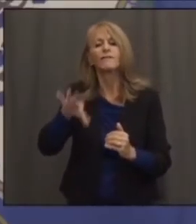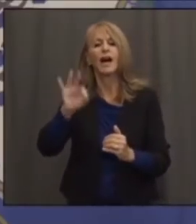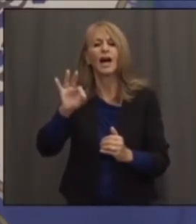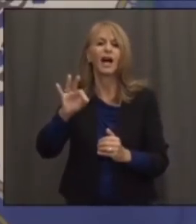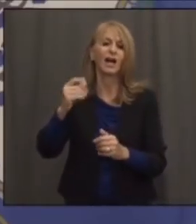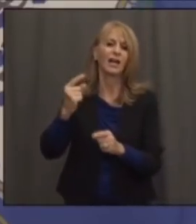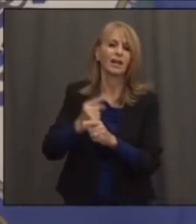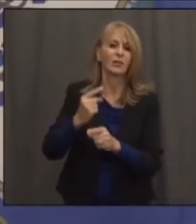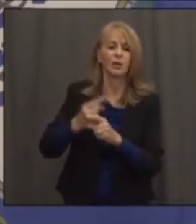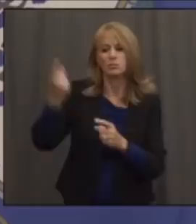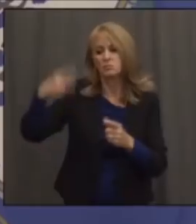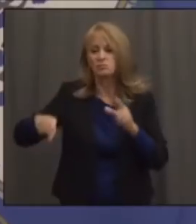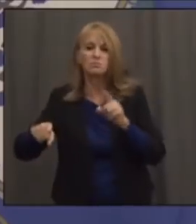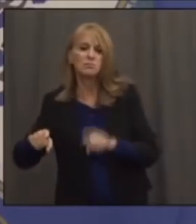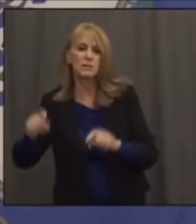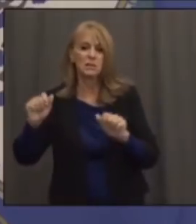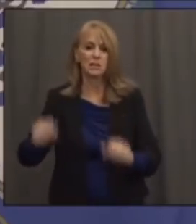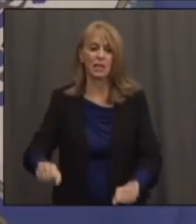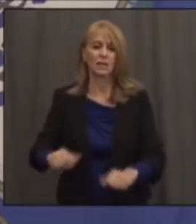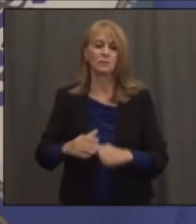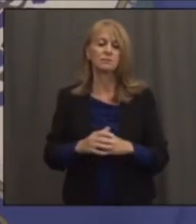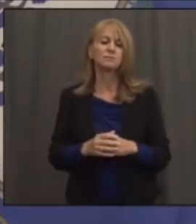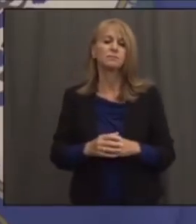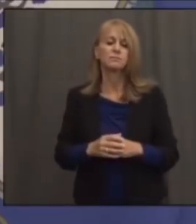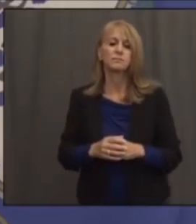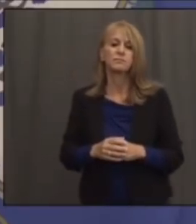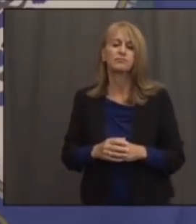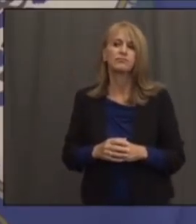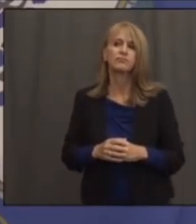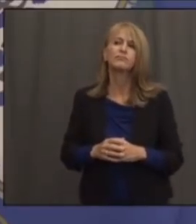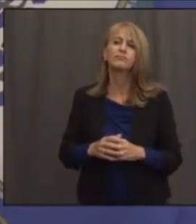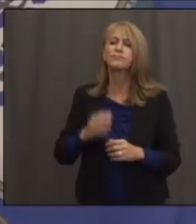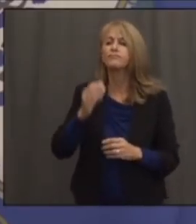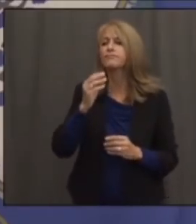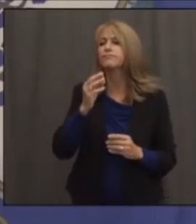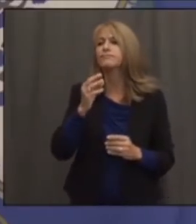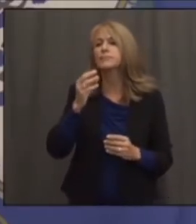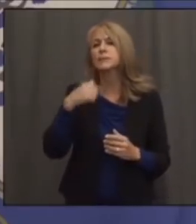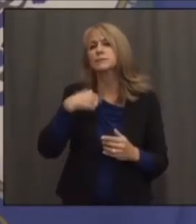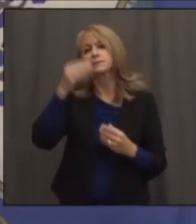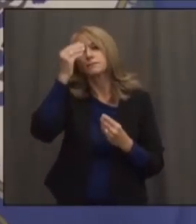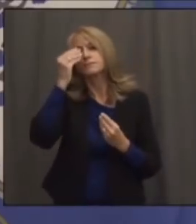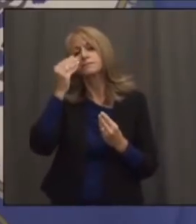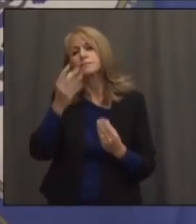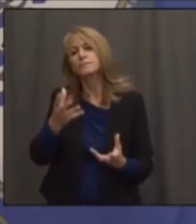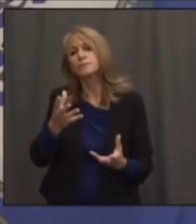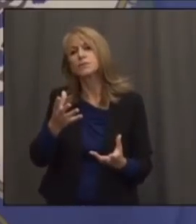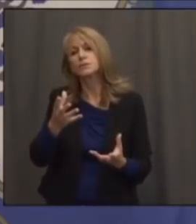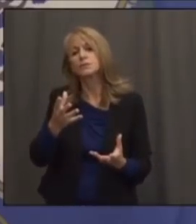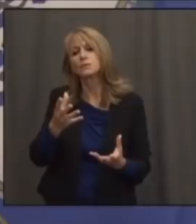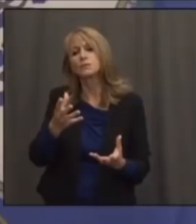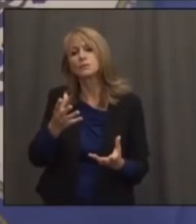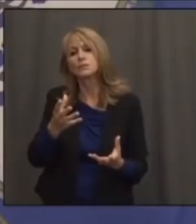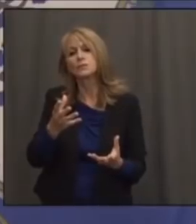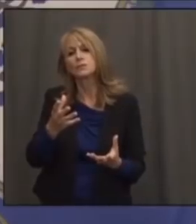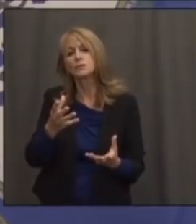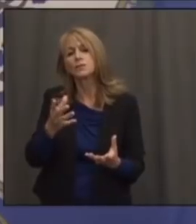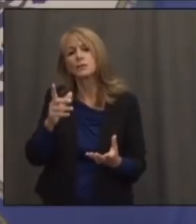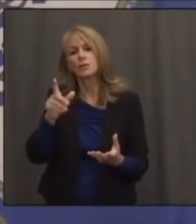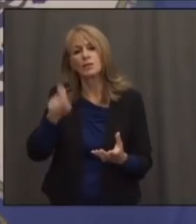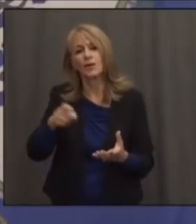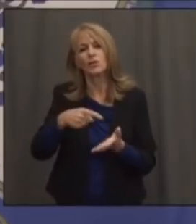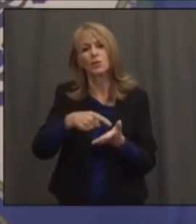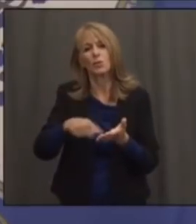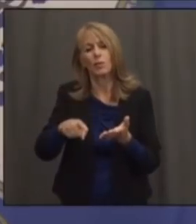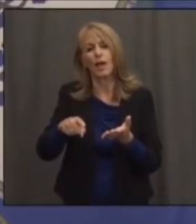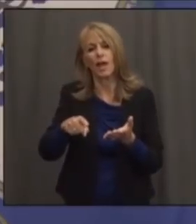resolution there as well. And more broadly speaking, I can just tell you, I think you have to start paying essential workers a little